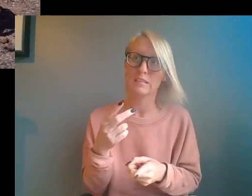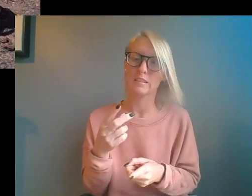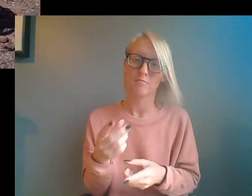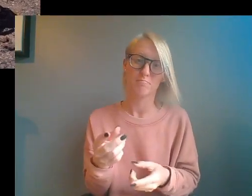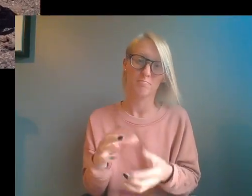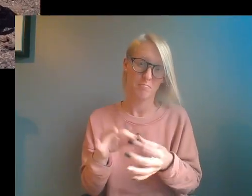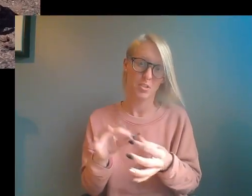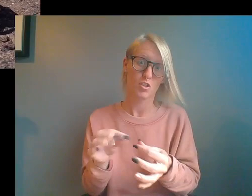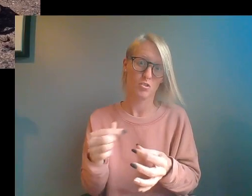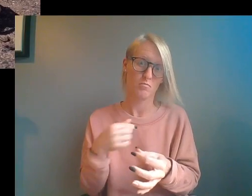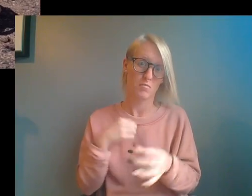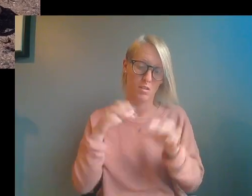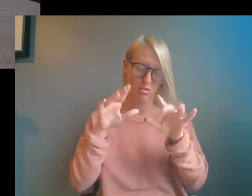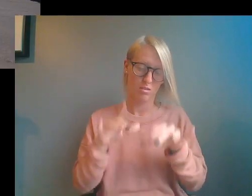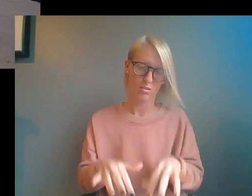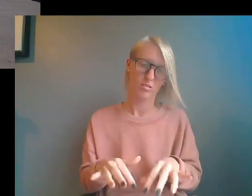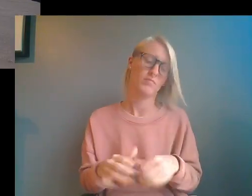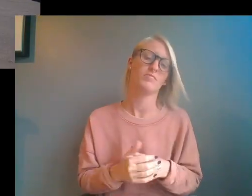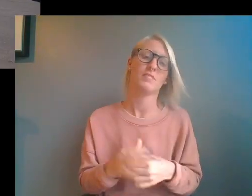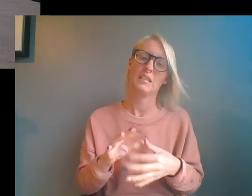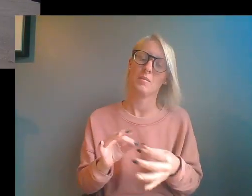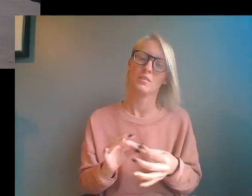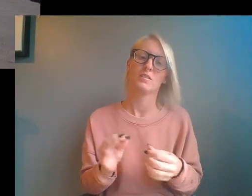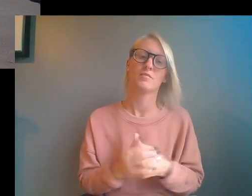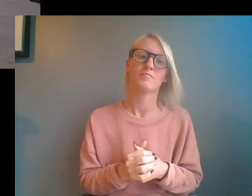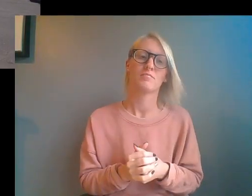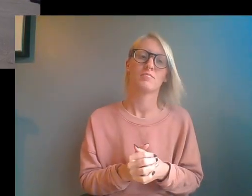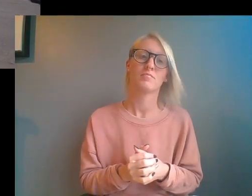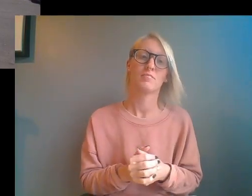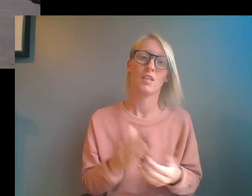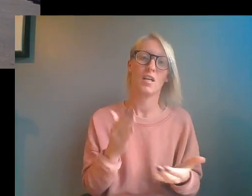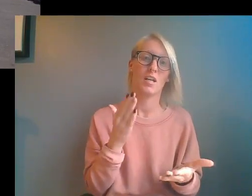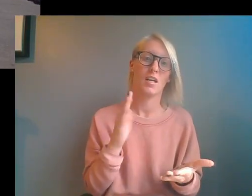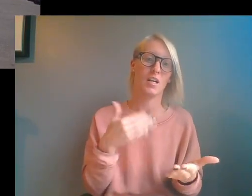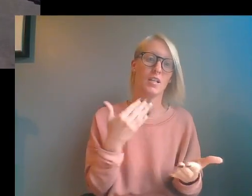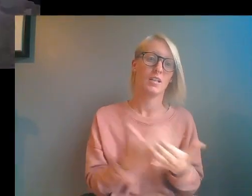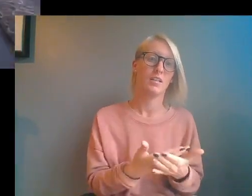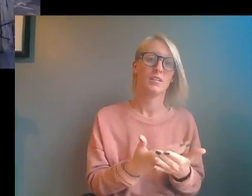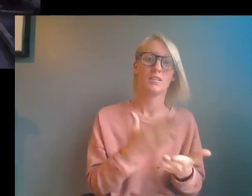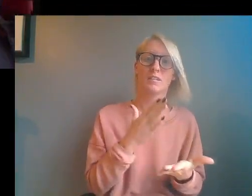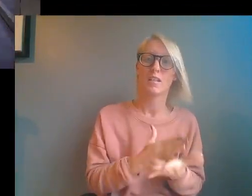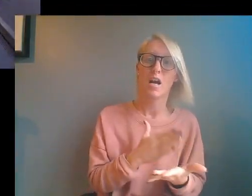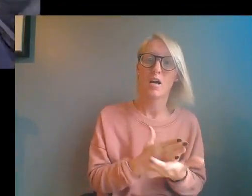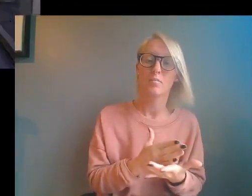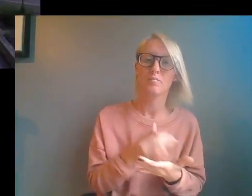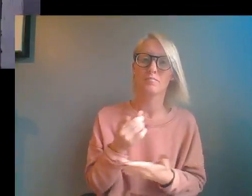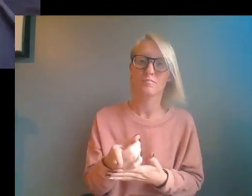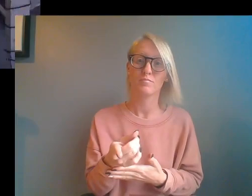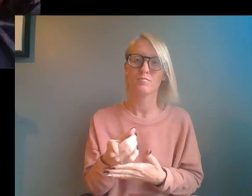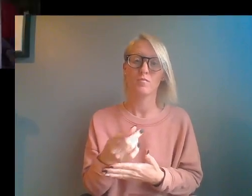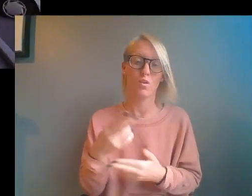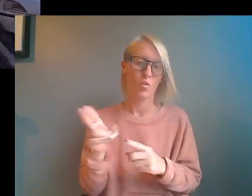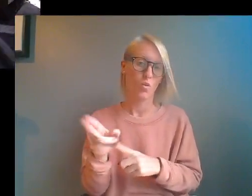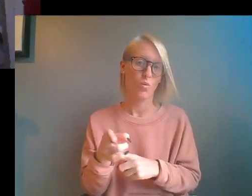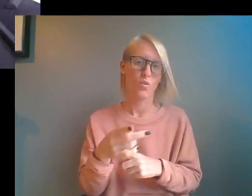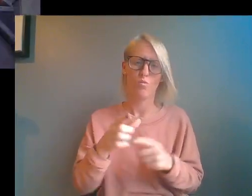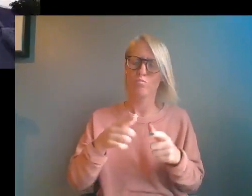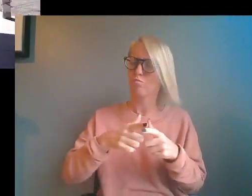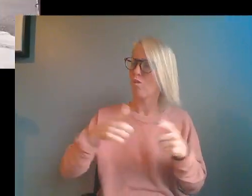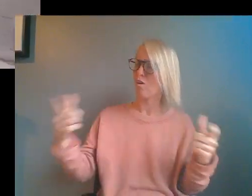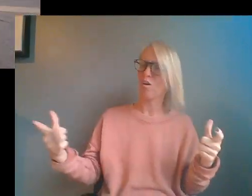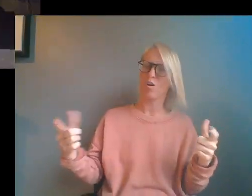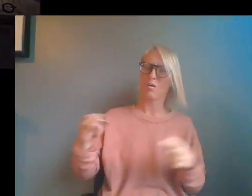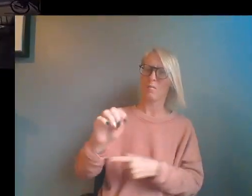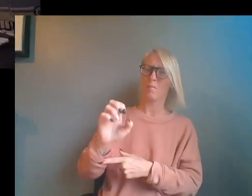On the way out of town, we stopped again at the Historic Hotel, which supposedly has the world's longest Route 66 map. I can't verify that, but